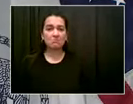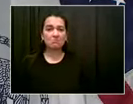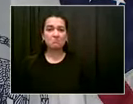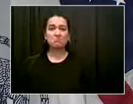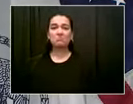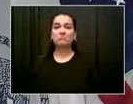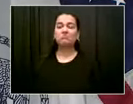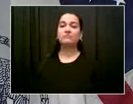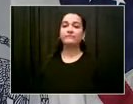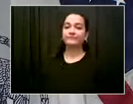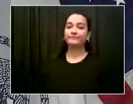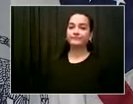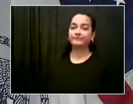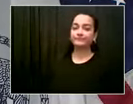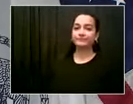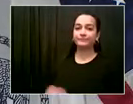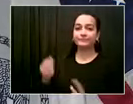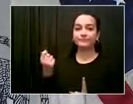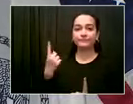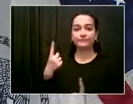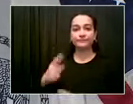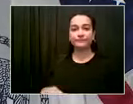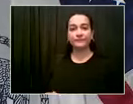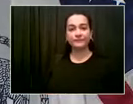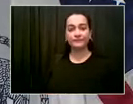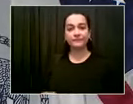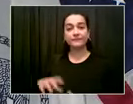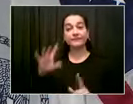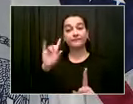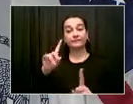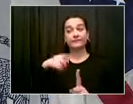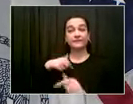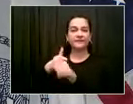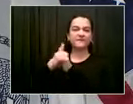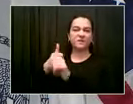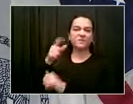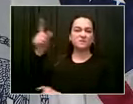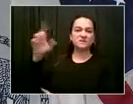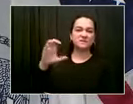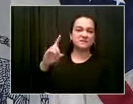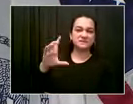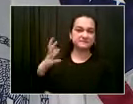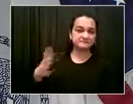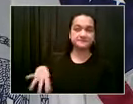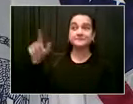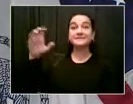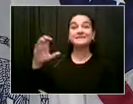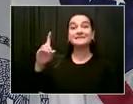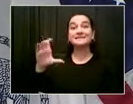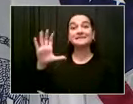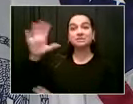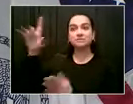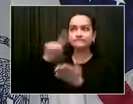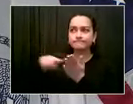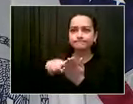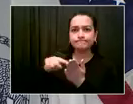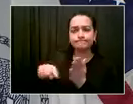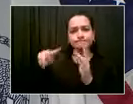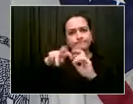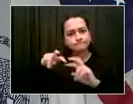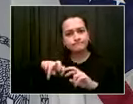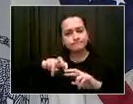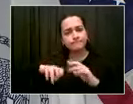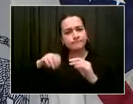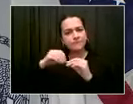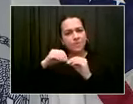the CDC moving constantly with the data. So again, it is, you know, May 24th, first day of school, September